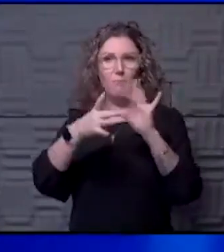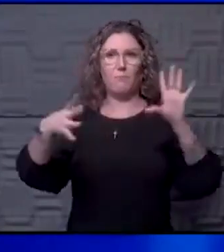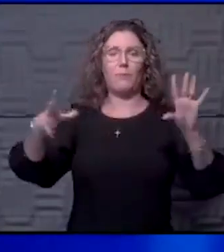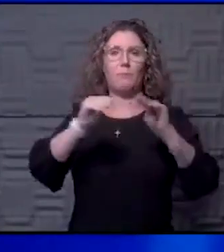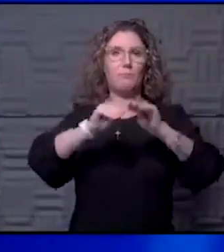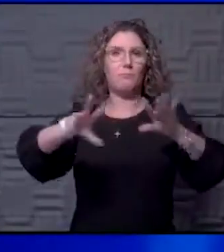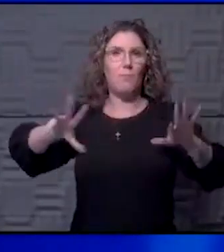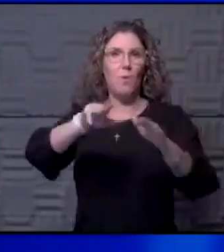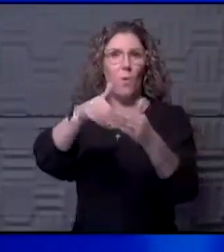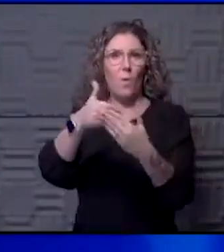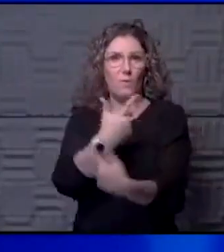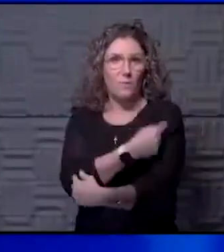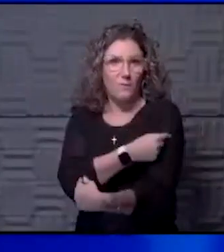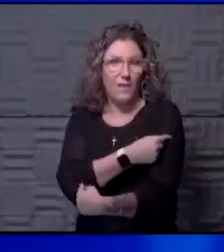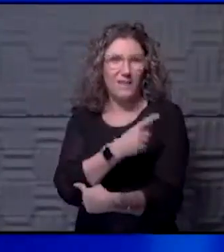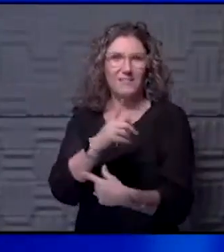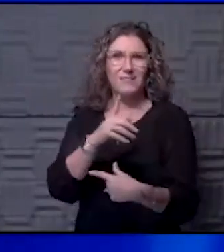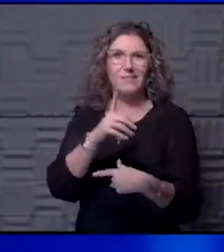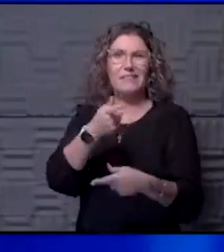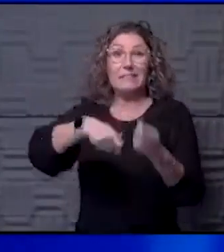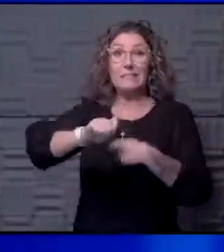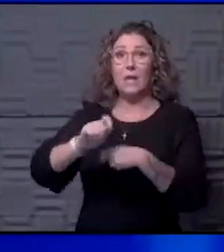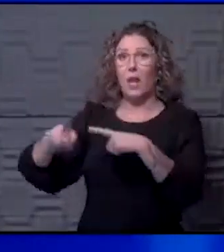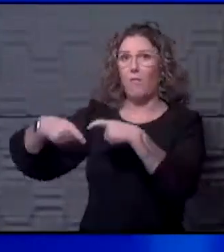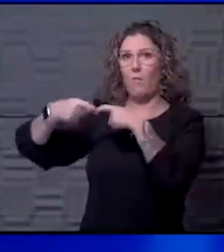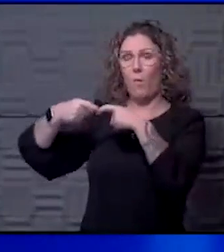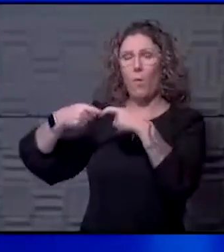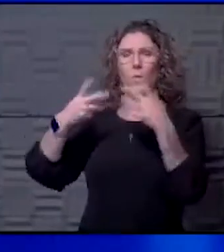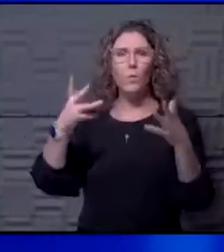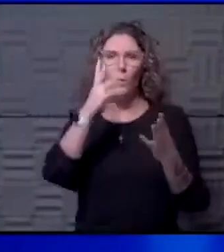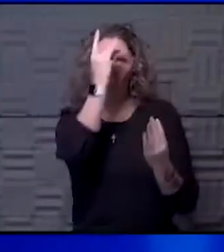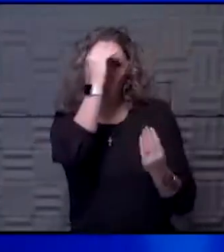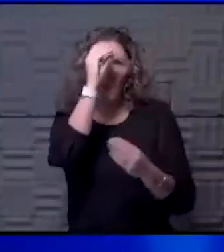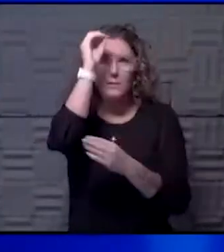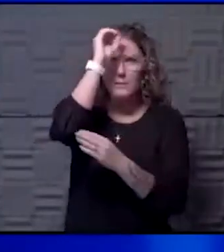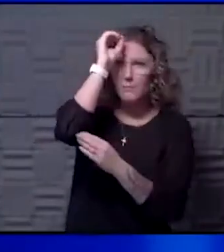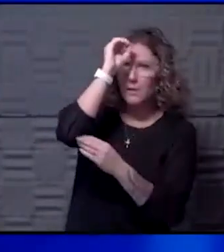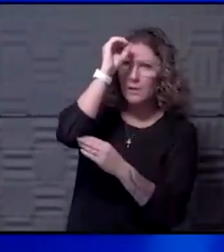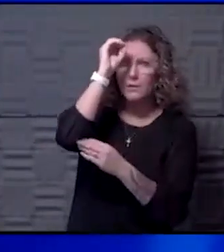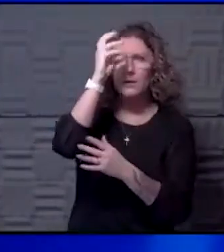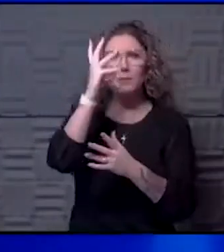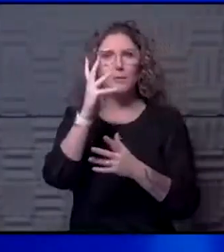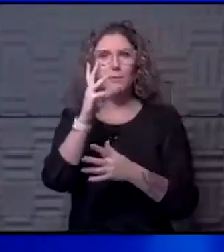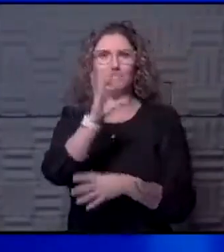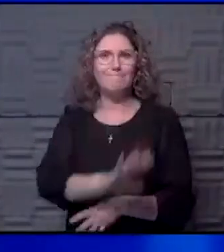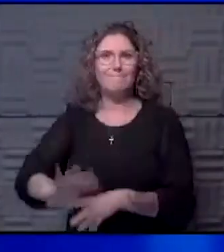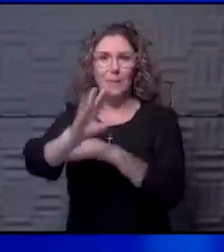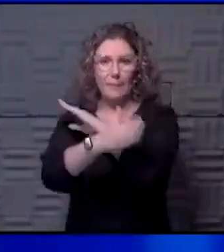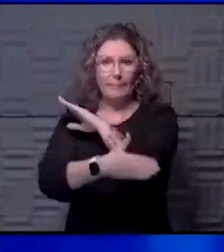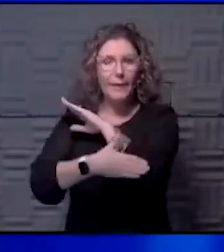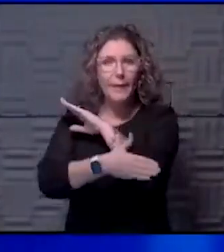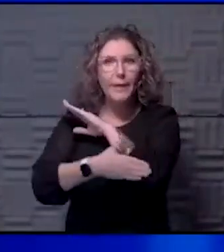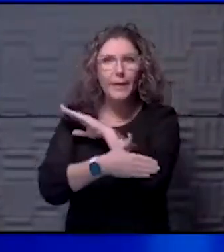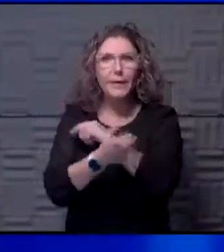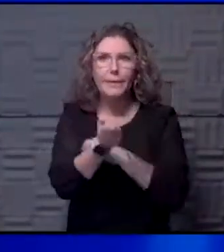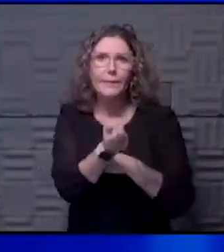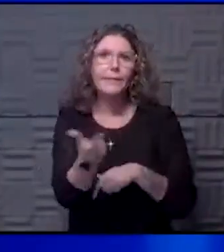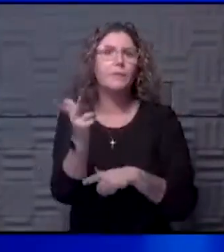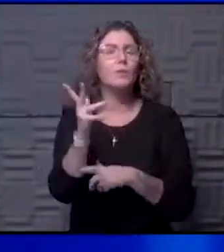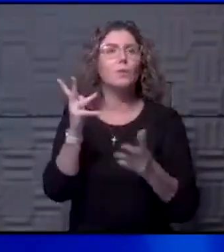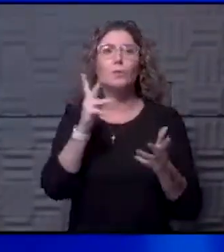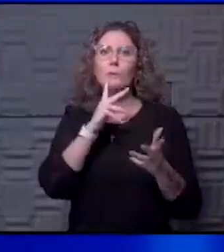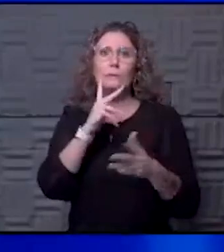them back. Just what are your thoughts on that? We're starting to hear around the country that some doses have been thrown